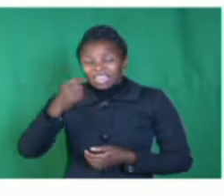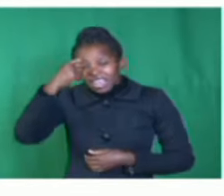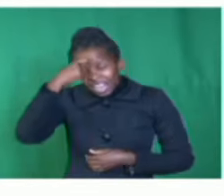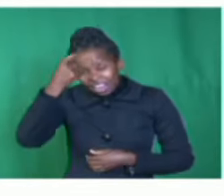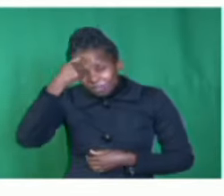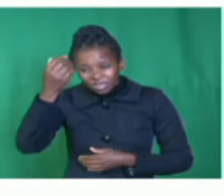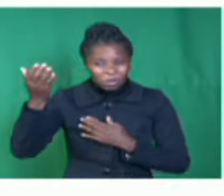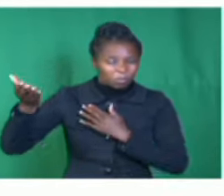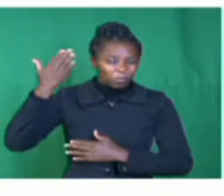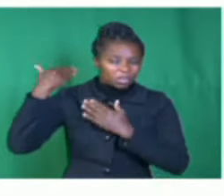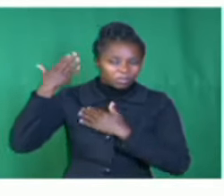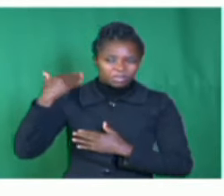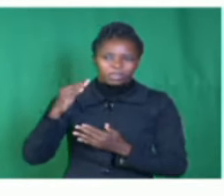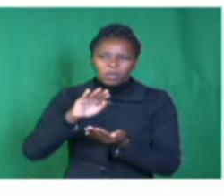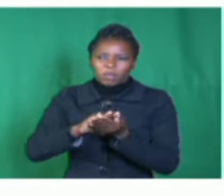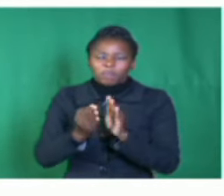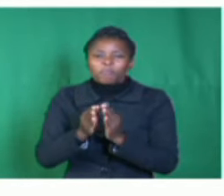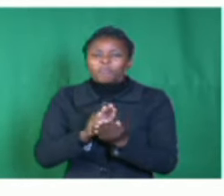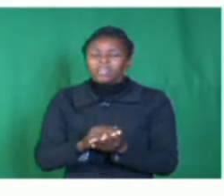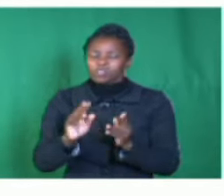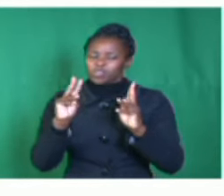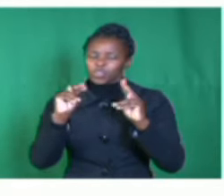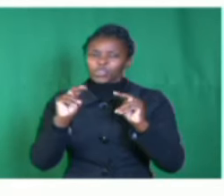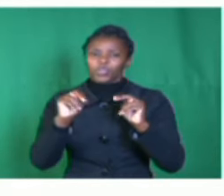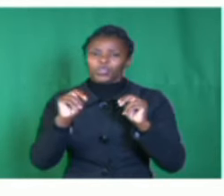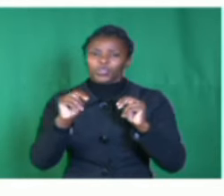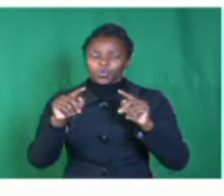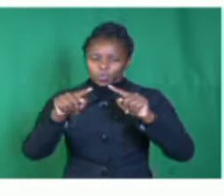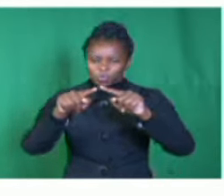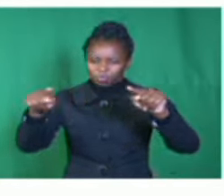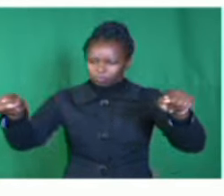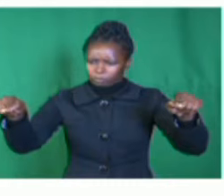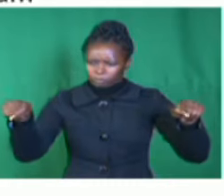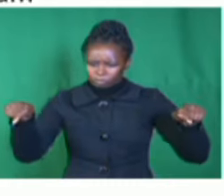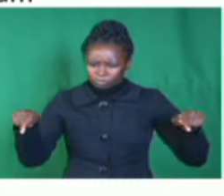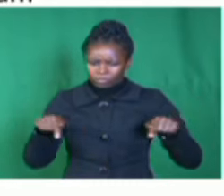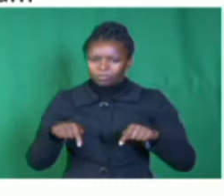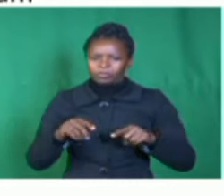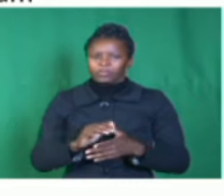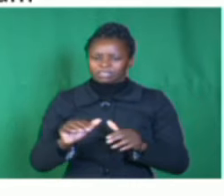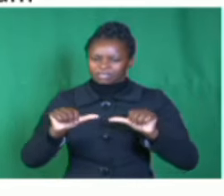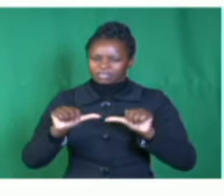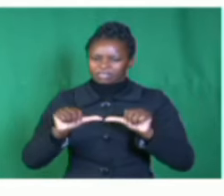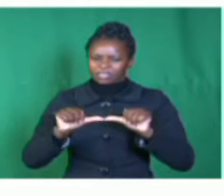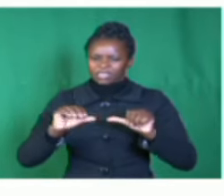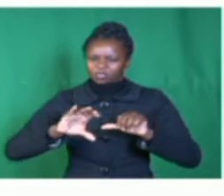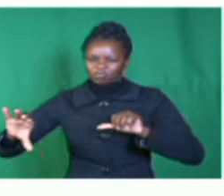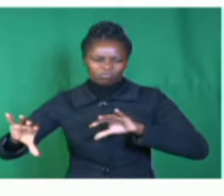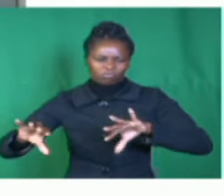day, they made new territorial boundaries from the ones they found in Africa. I'm going to